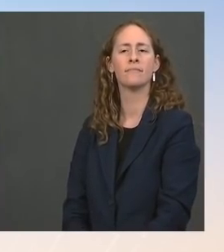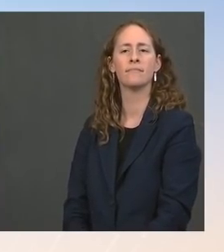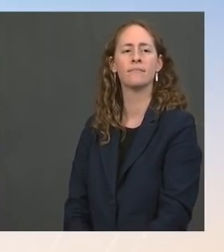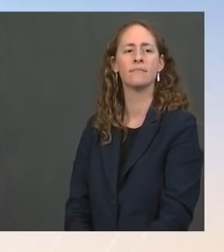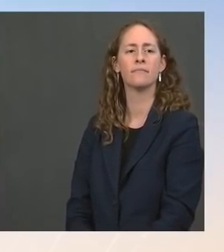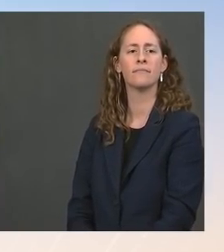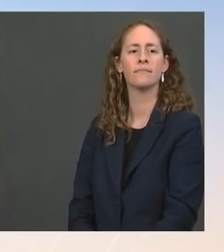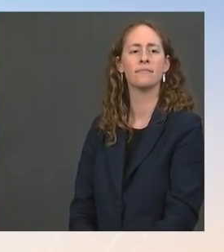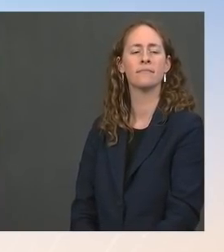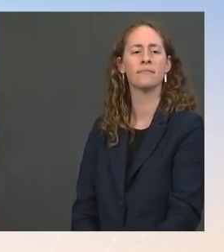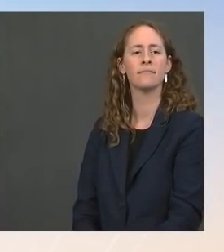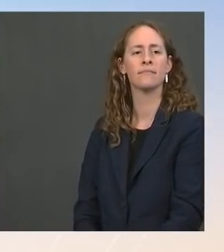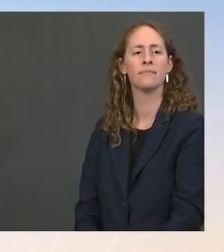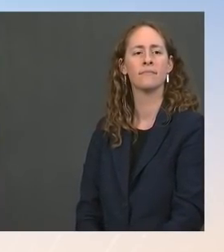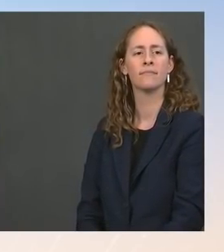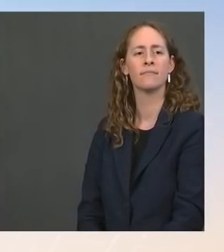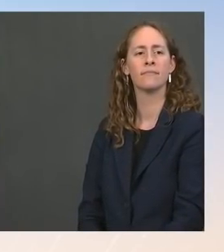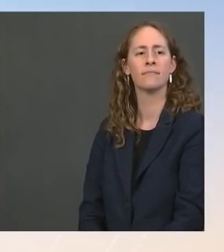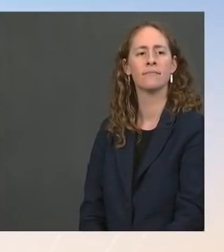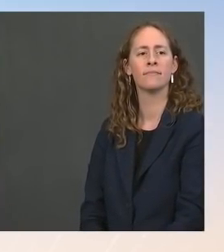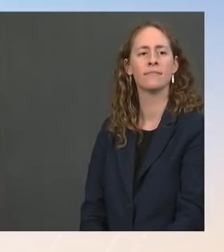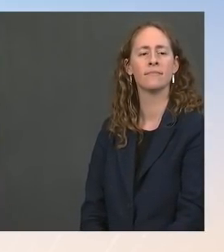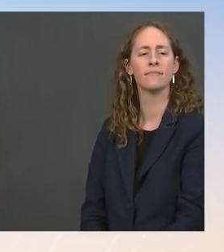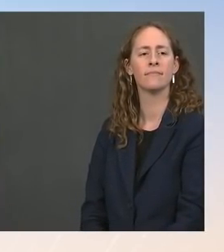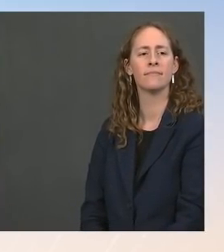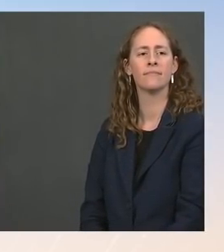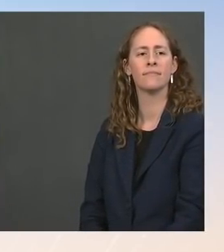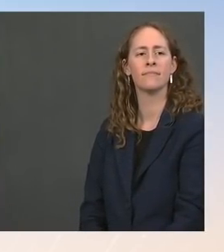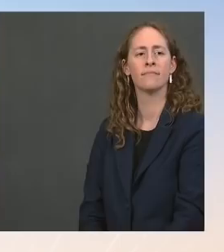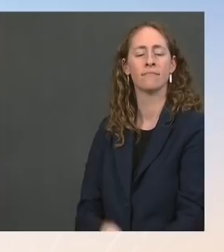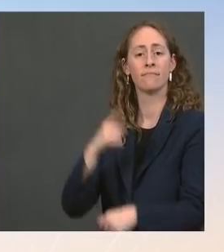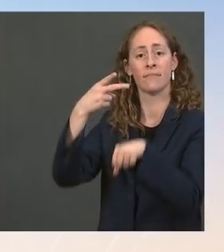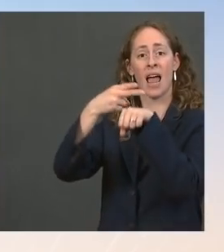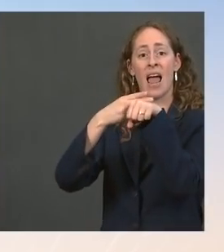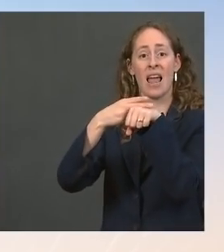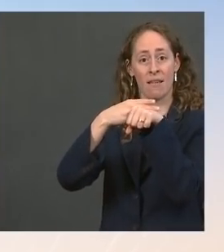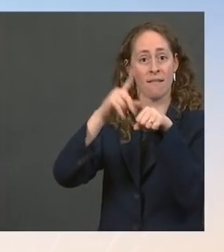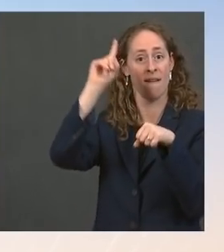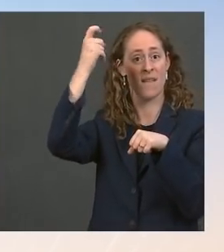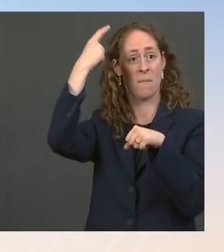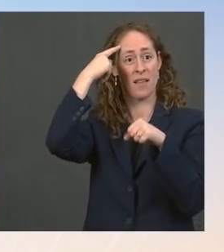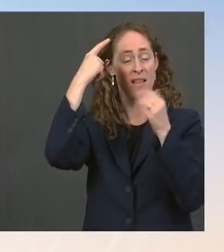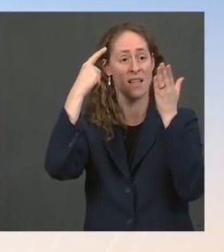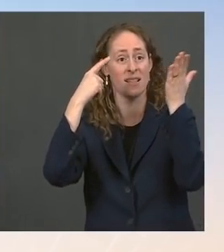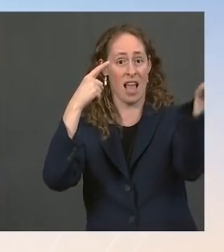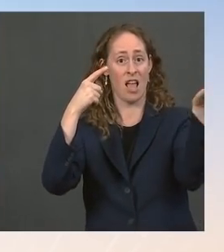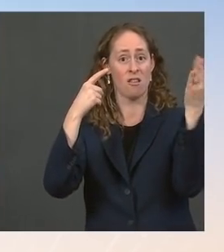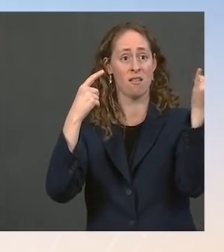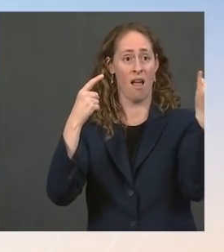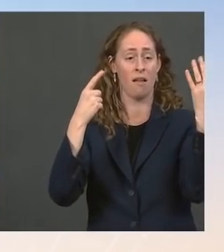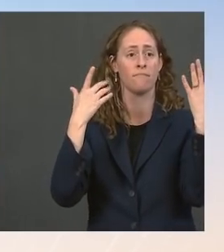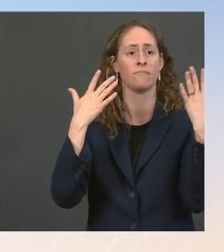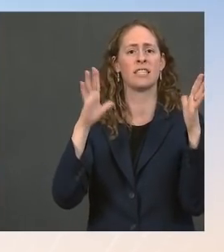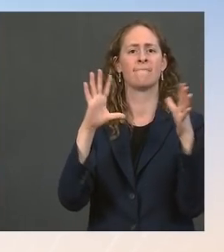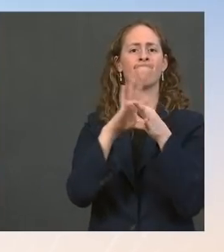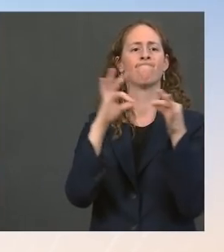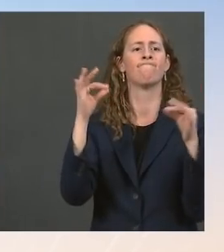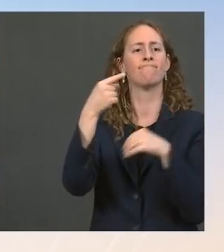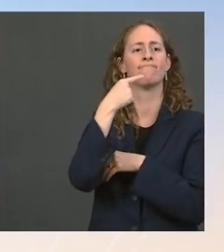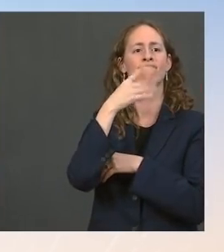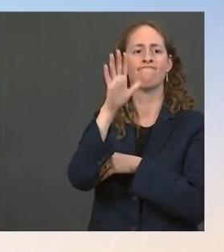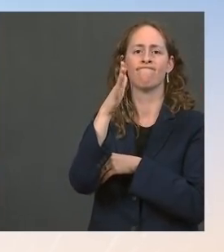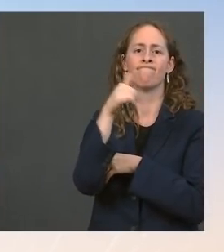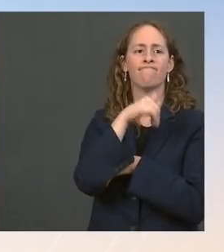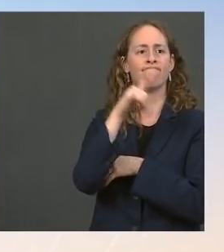out in this letter was that the Haitian government is expressing an inability to provide for the migrants